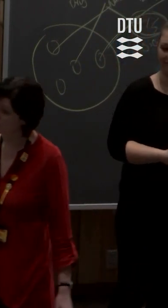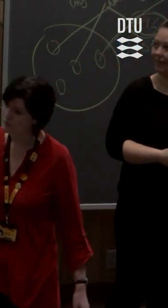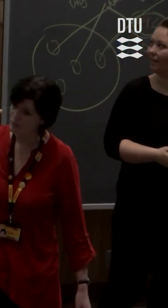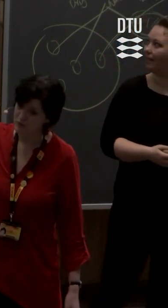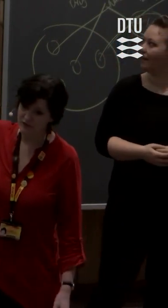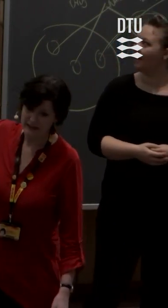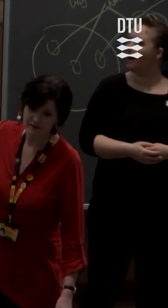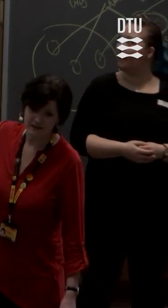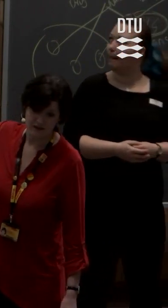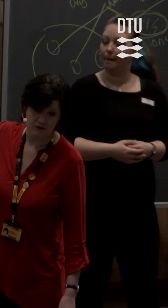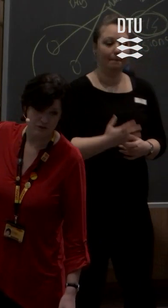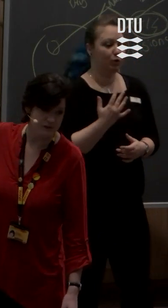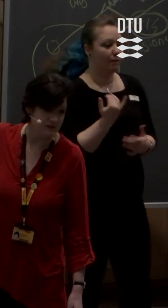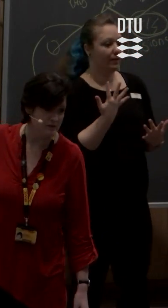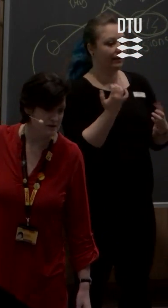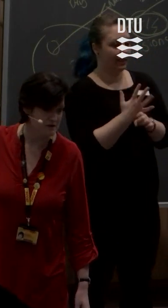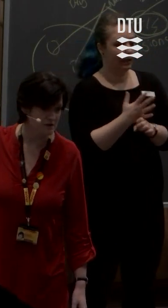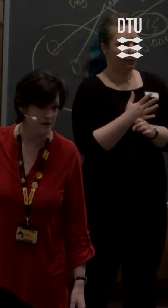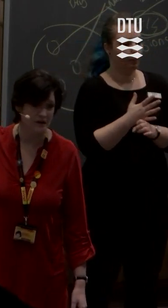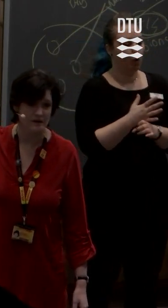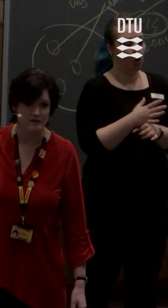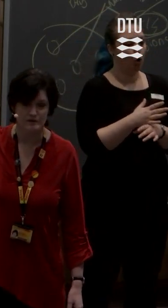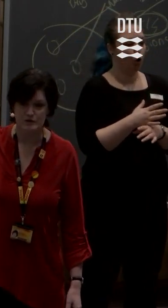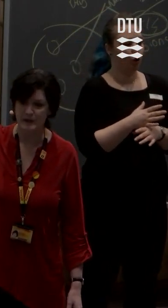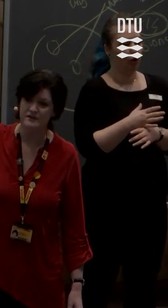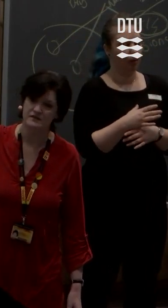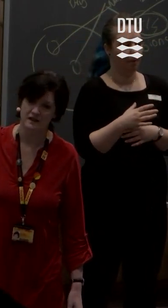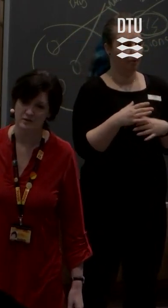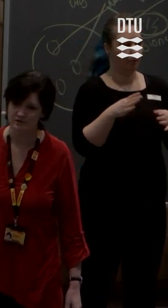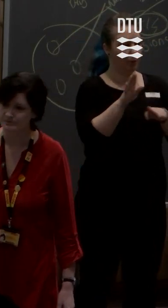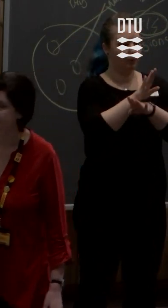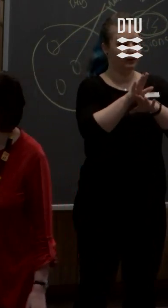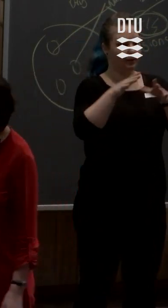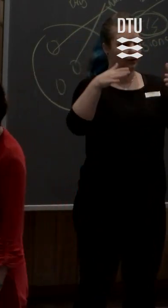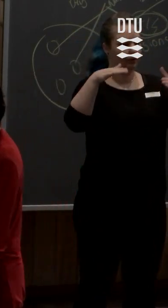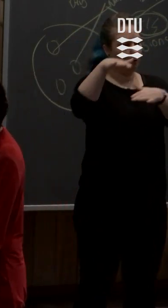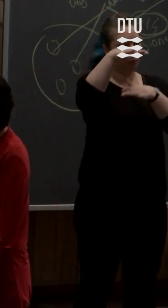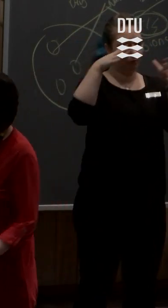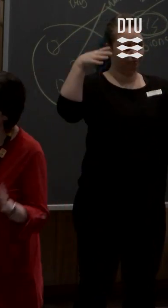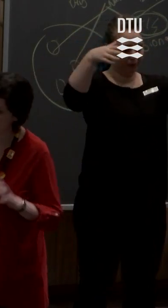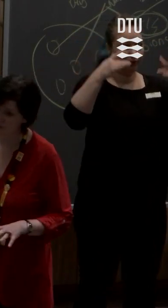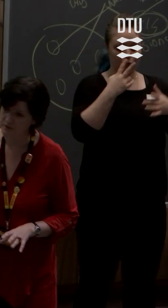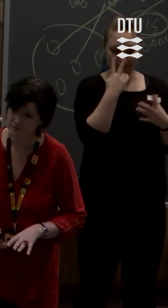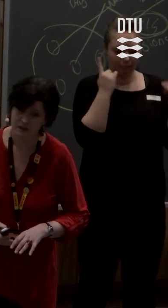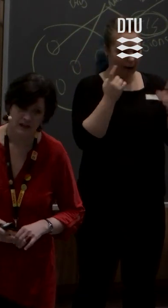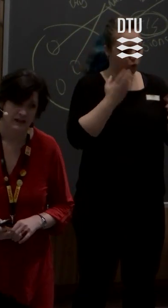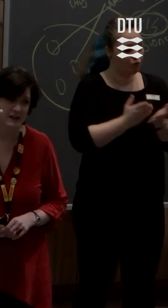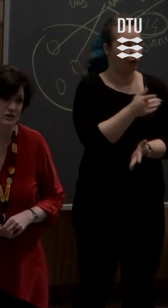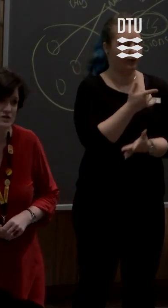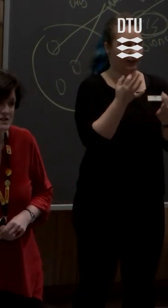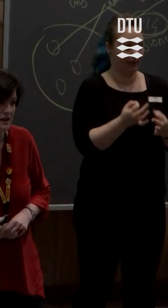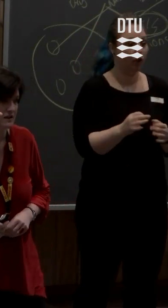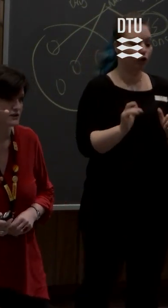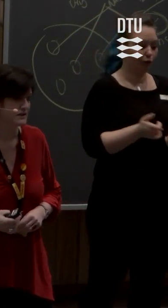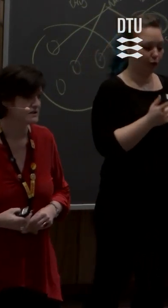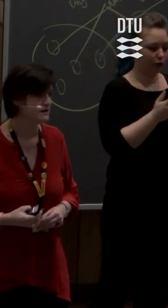So what Frank Appel did at a corporate level was to speak into this kind of model. So first of all, he